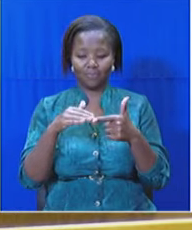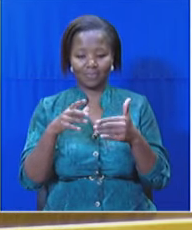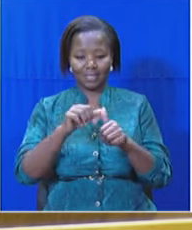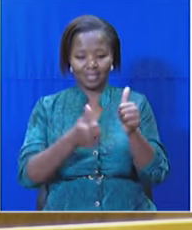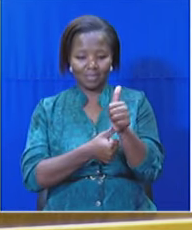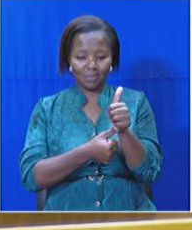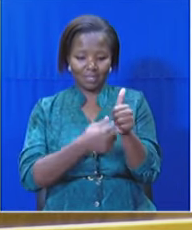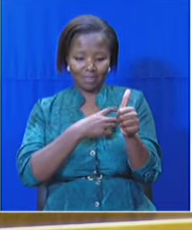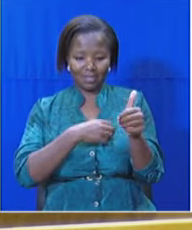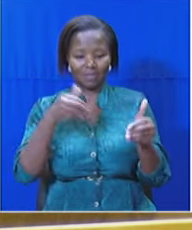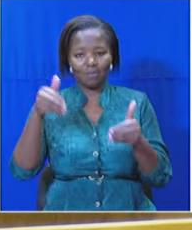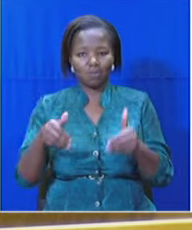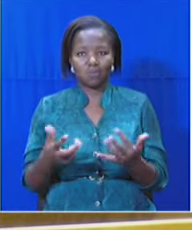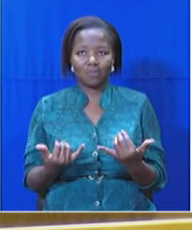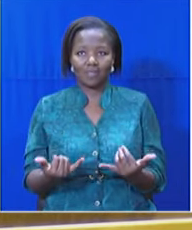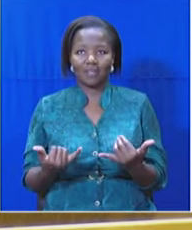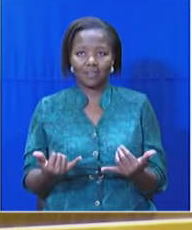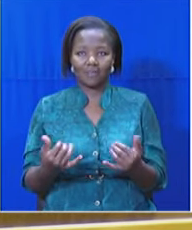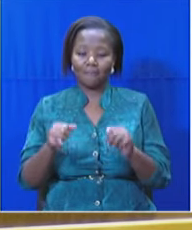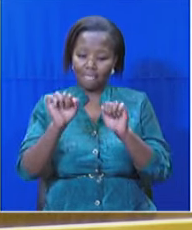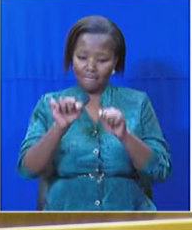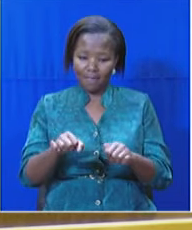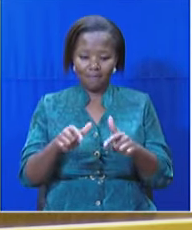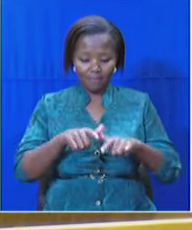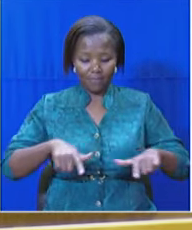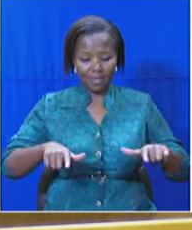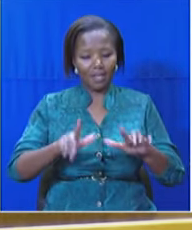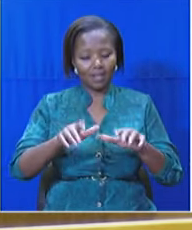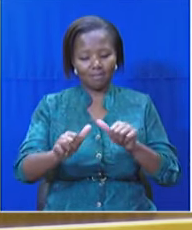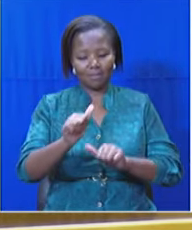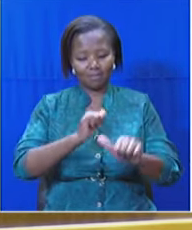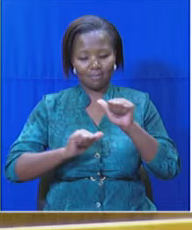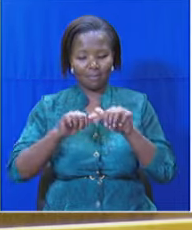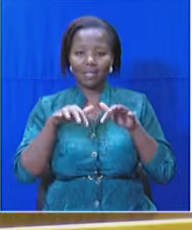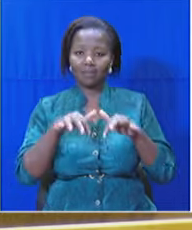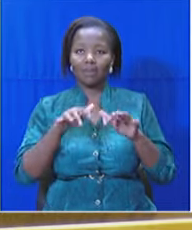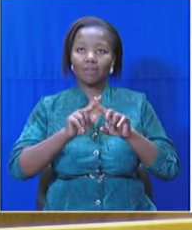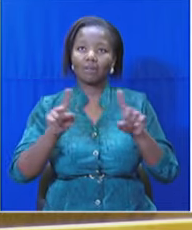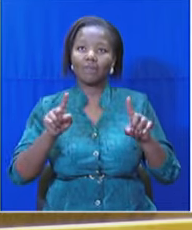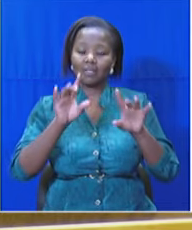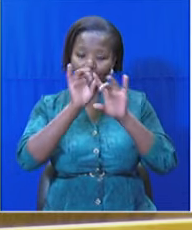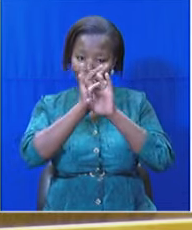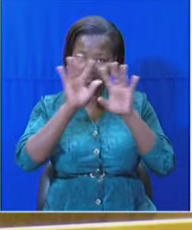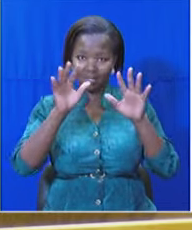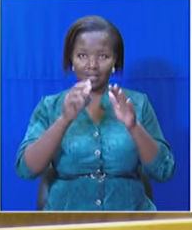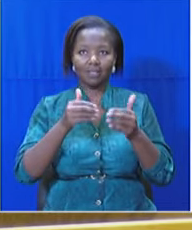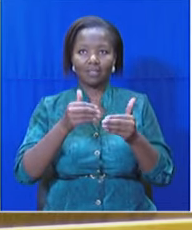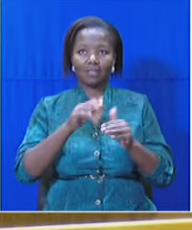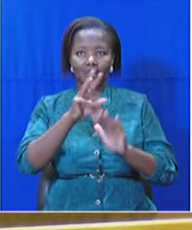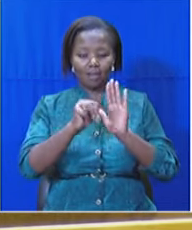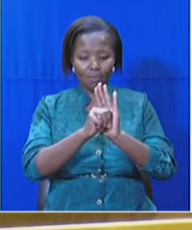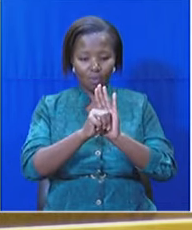Yebo umhlaba wethu kumele ubuye. Kodwa kuyabonakala ukuthi ama model ayashintsha minister now and